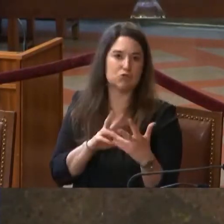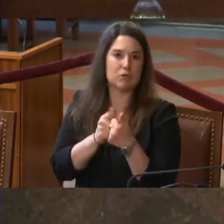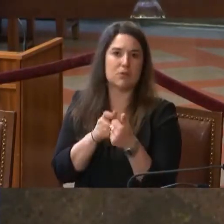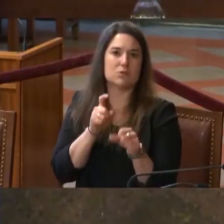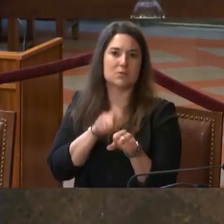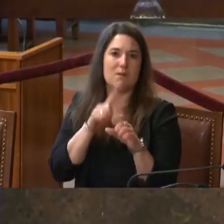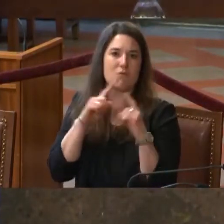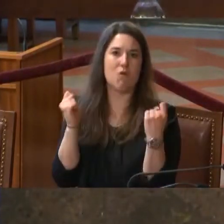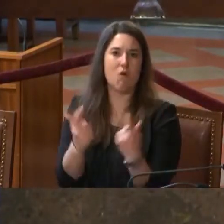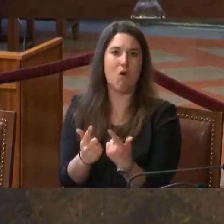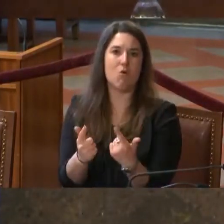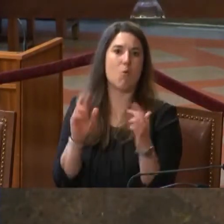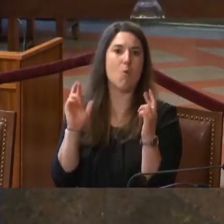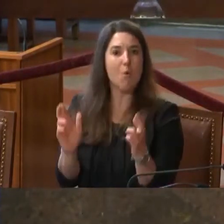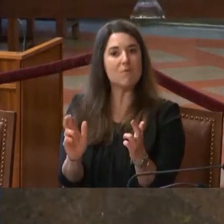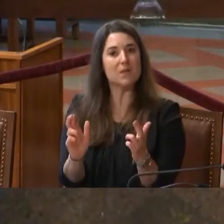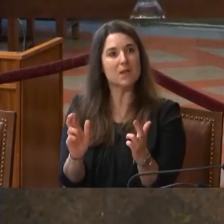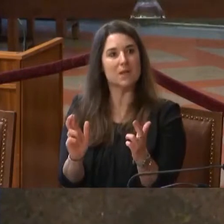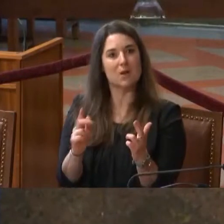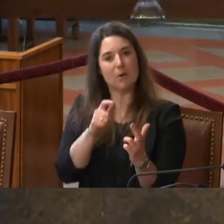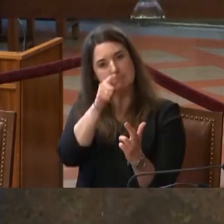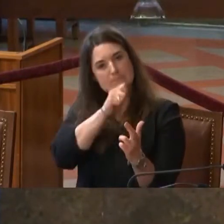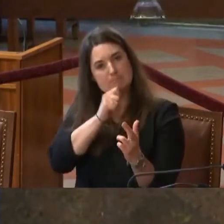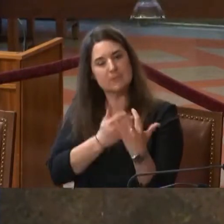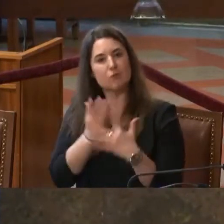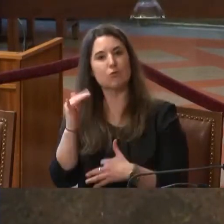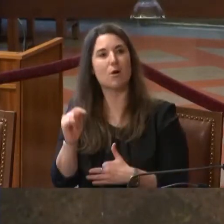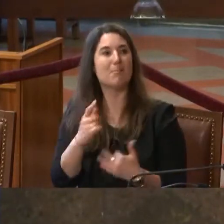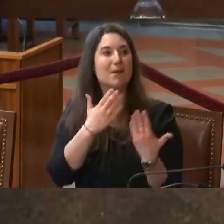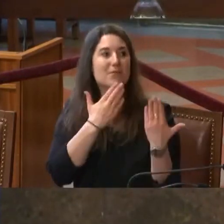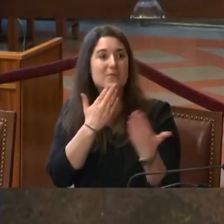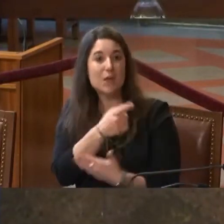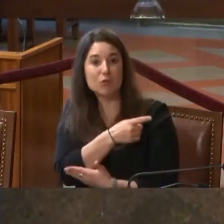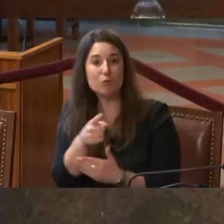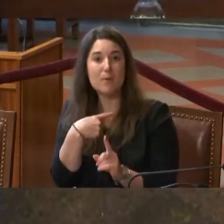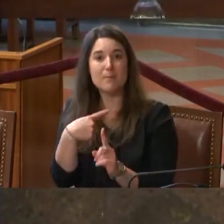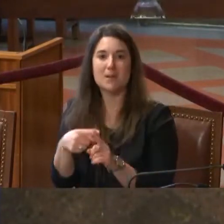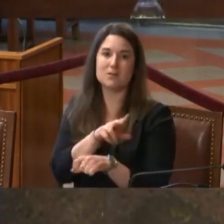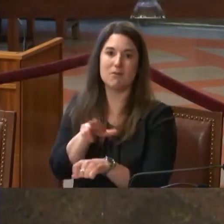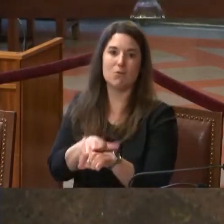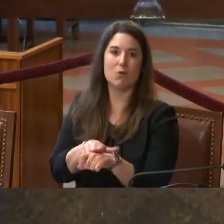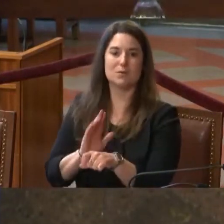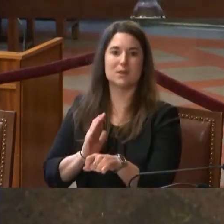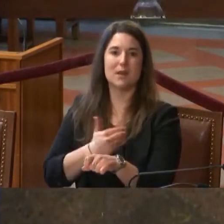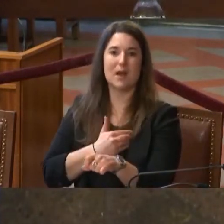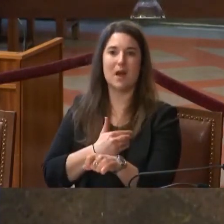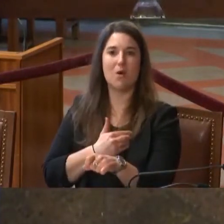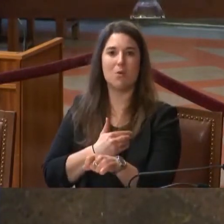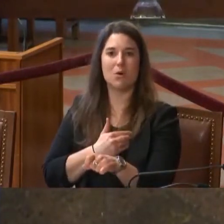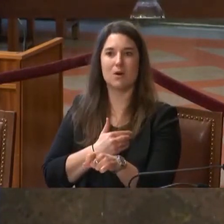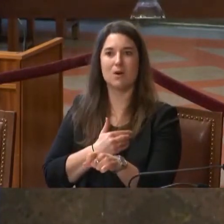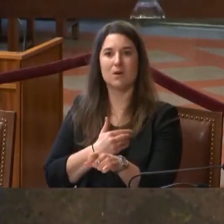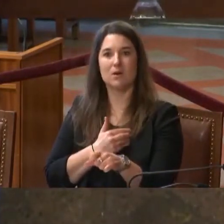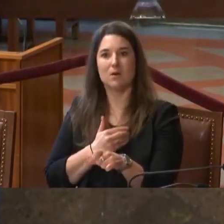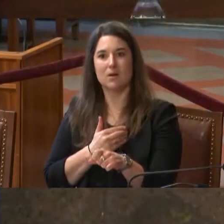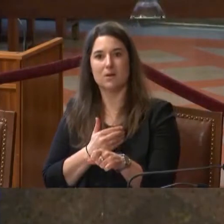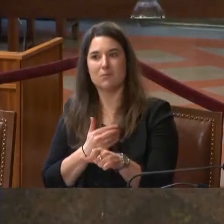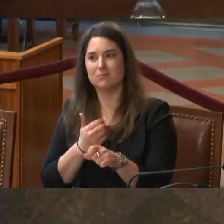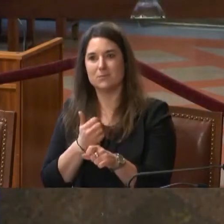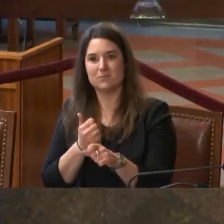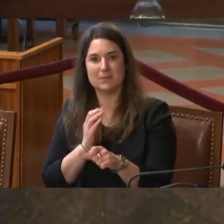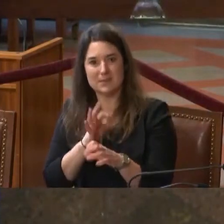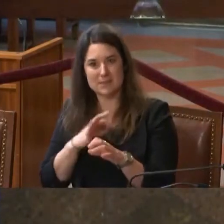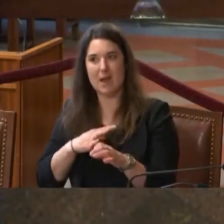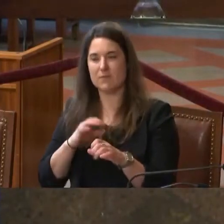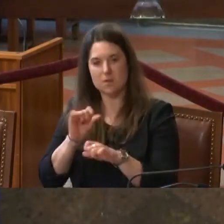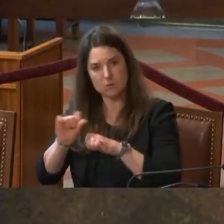for everyone, and hopefully we all get through this. But I want to thank all of you, and of course, everyone working to get us through this crisis in